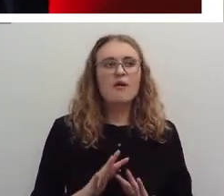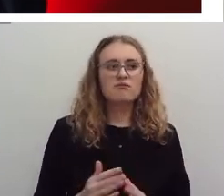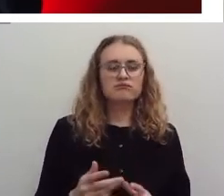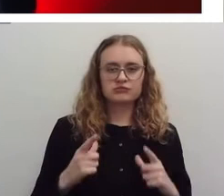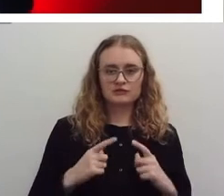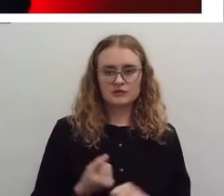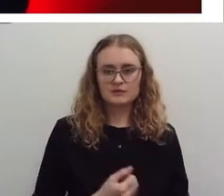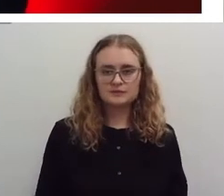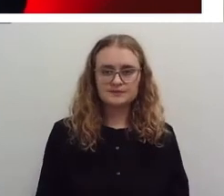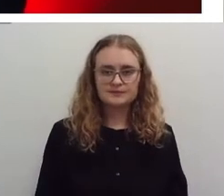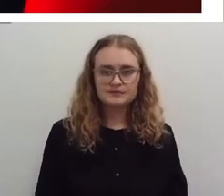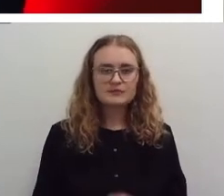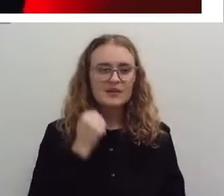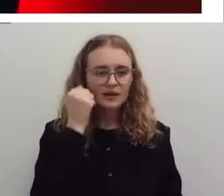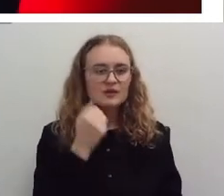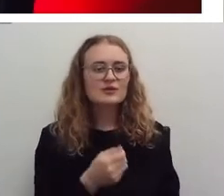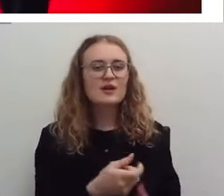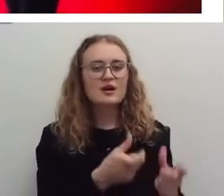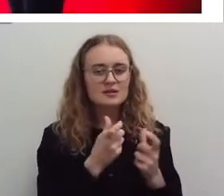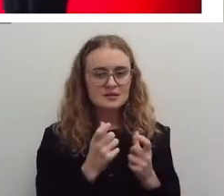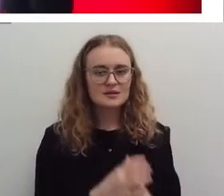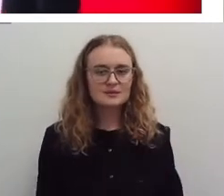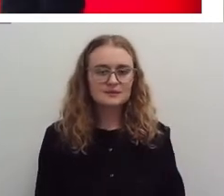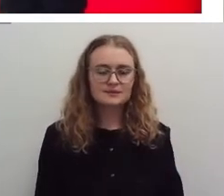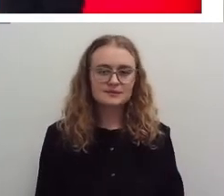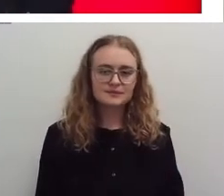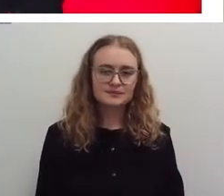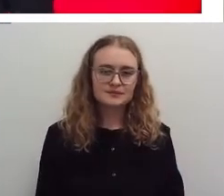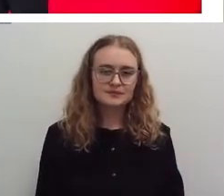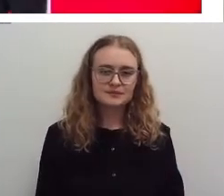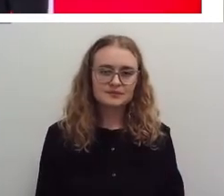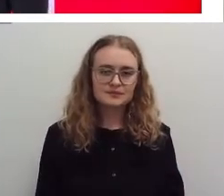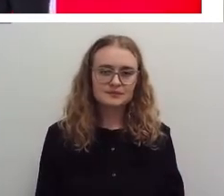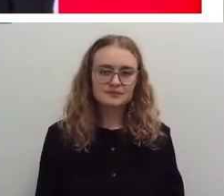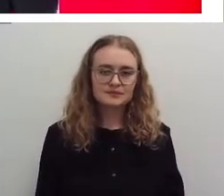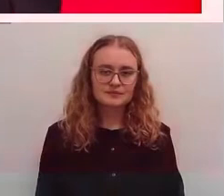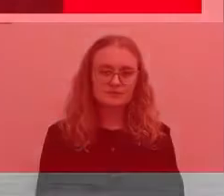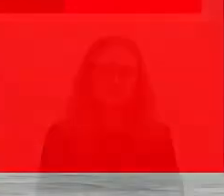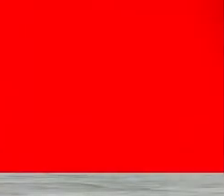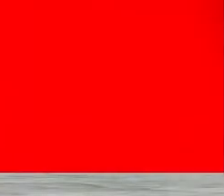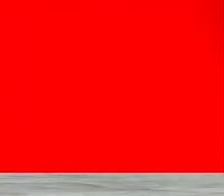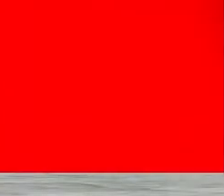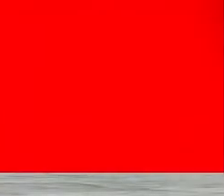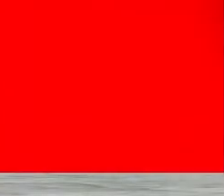thank you so much for your insights. And yeah, thank wow, so many thoughts and insights.